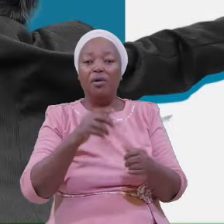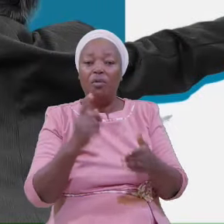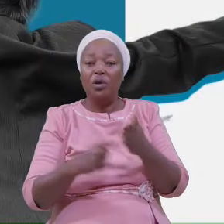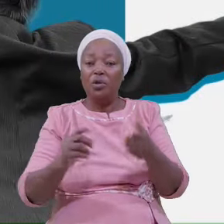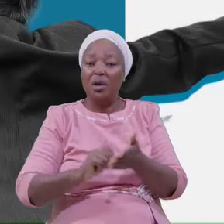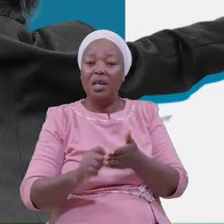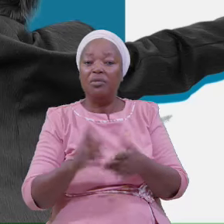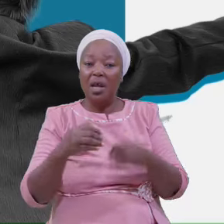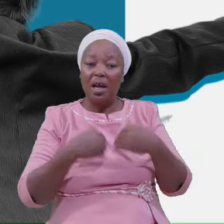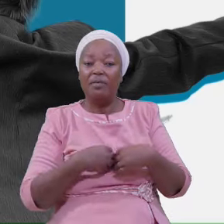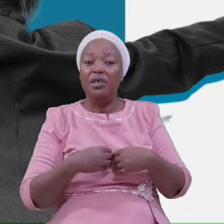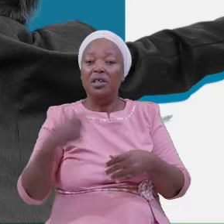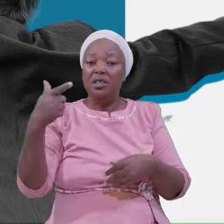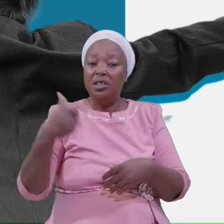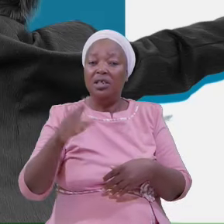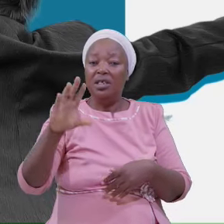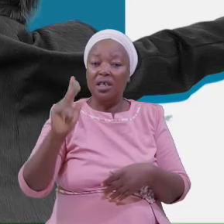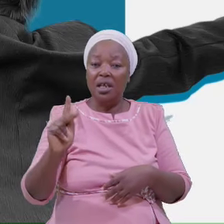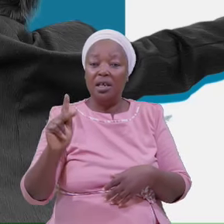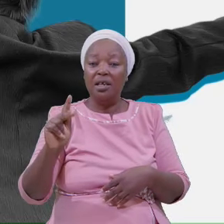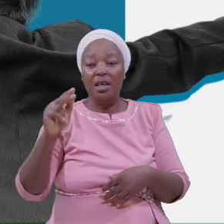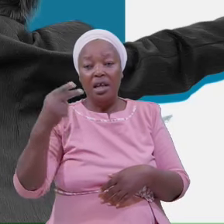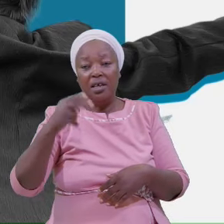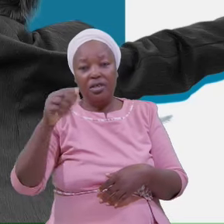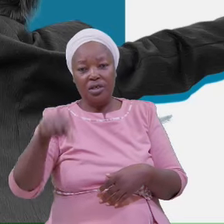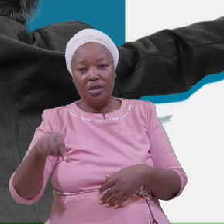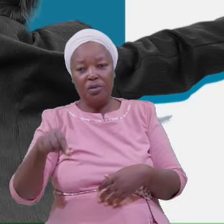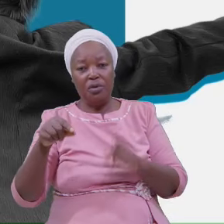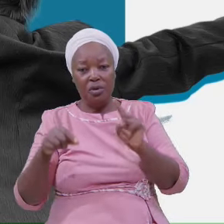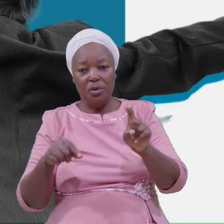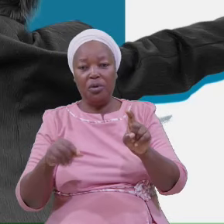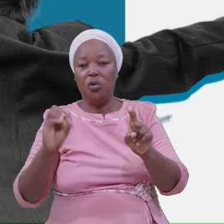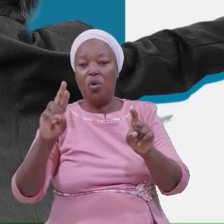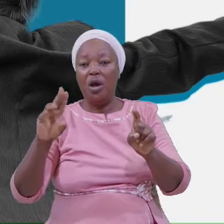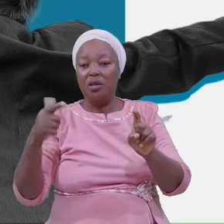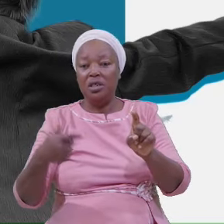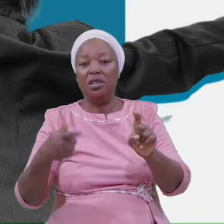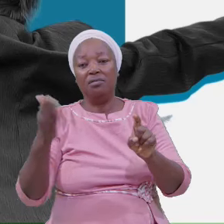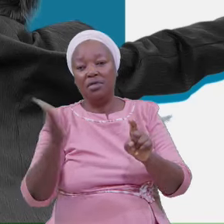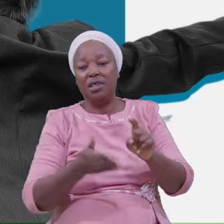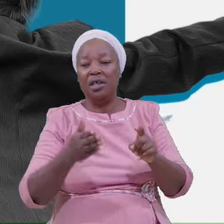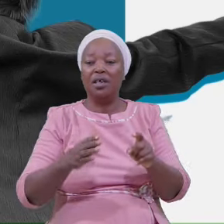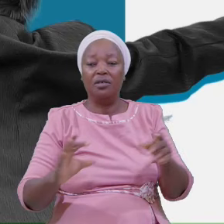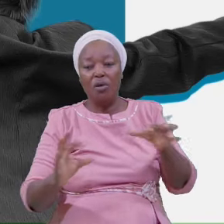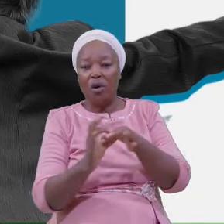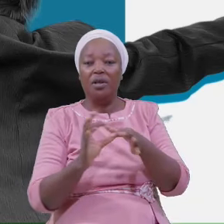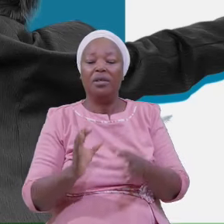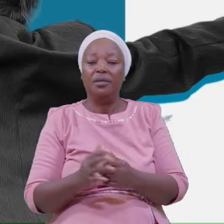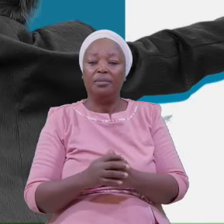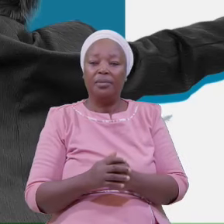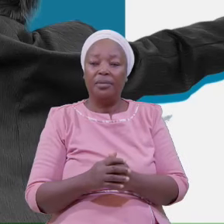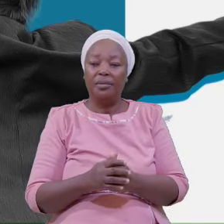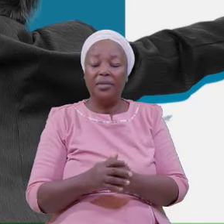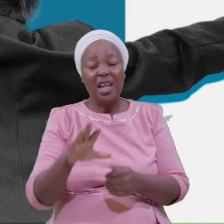that you find below your player, your device, whichever you are using, either it's iPhone,